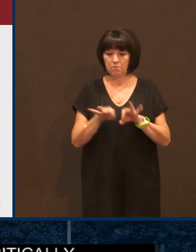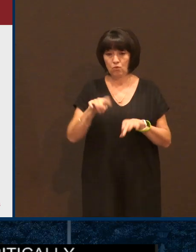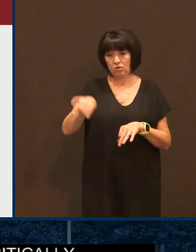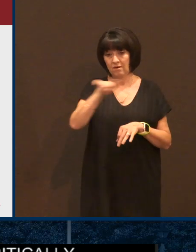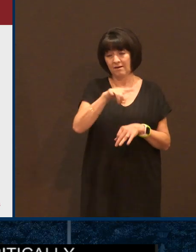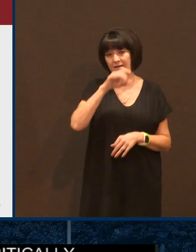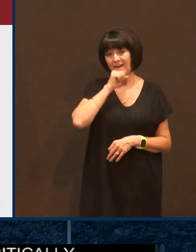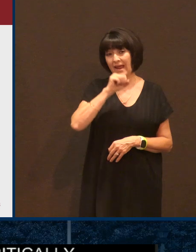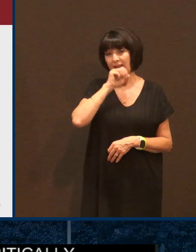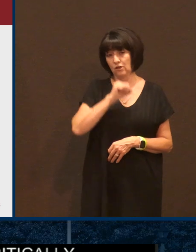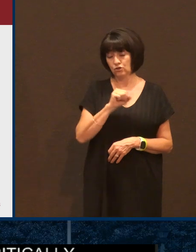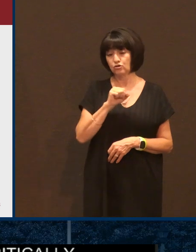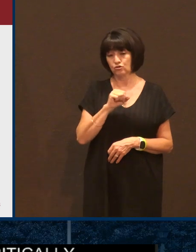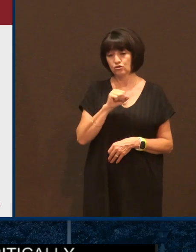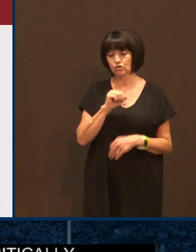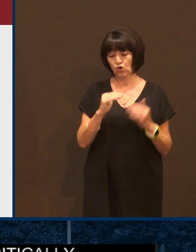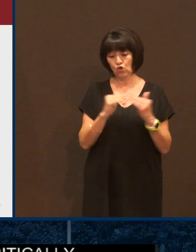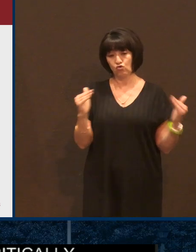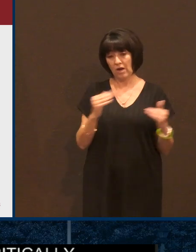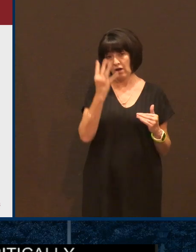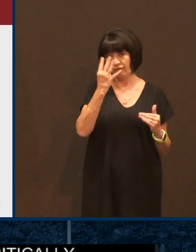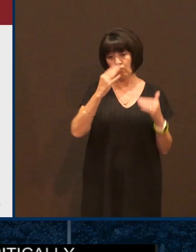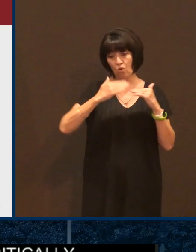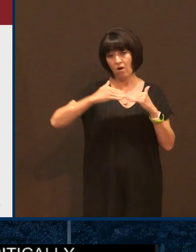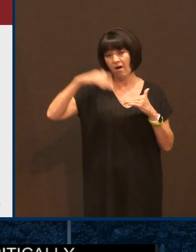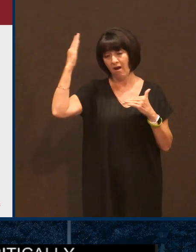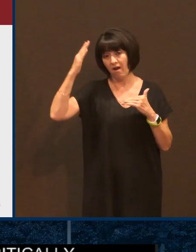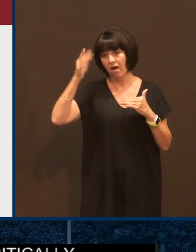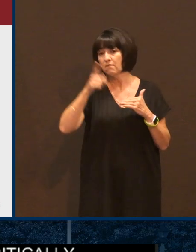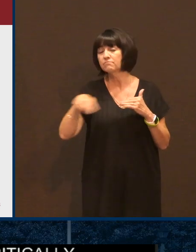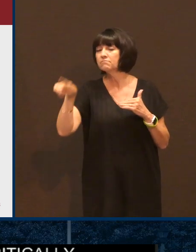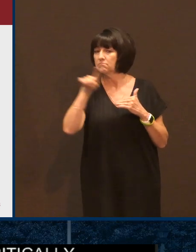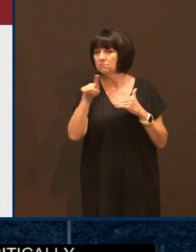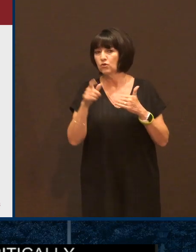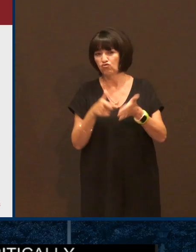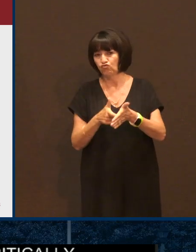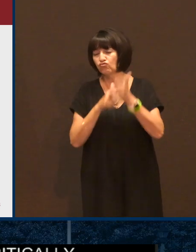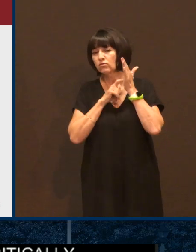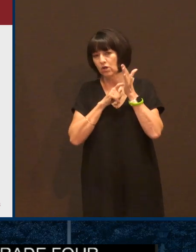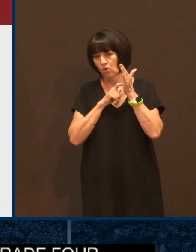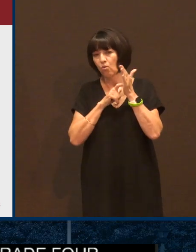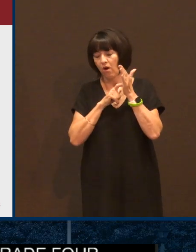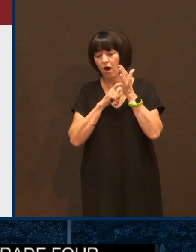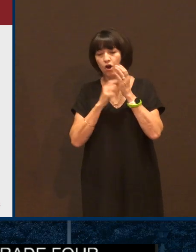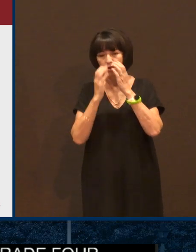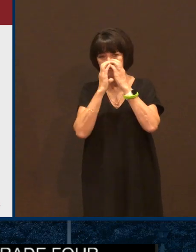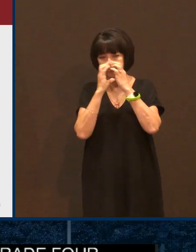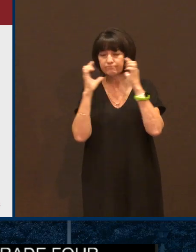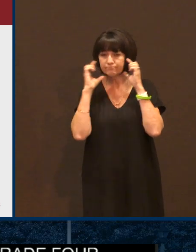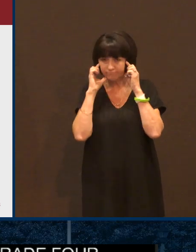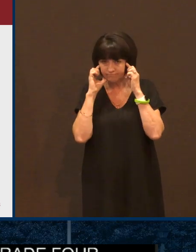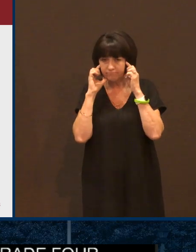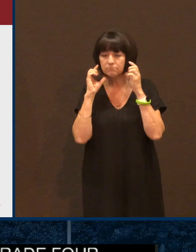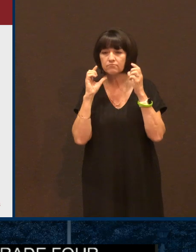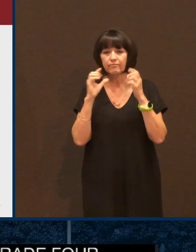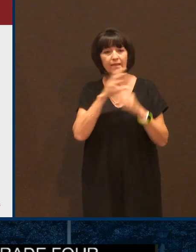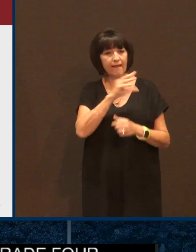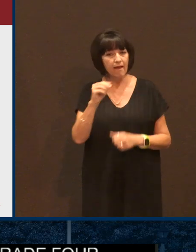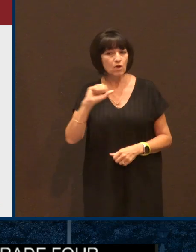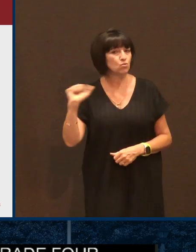grade 4 and older to be required to wear face coverings, and all